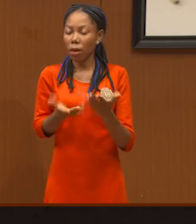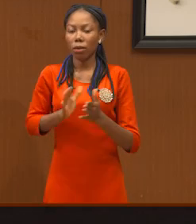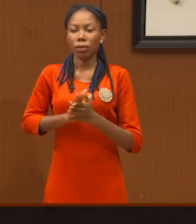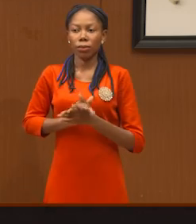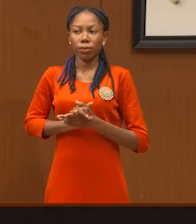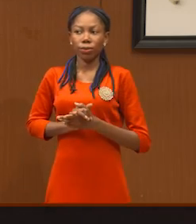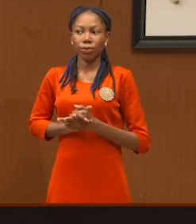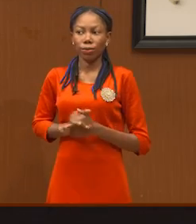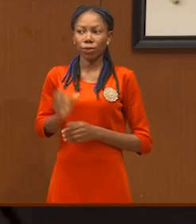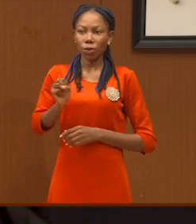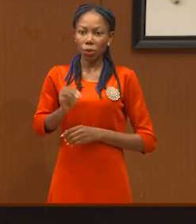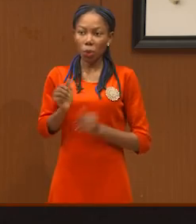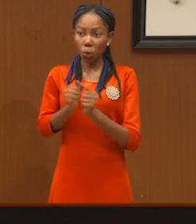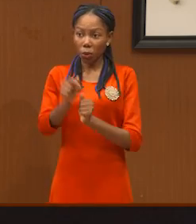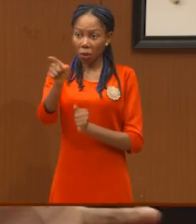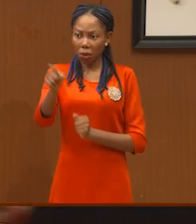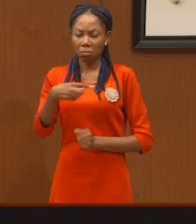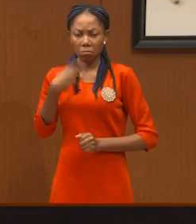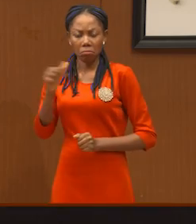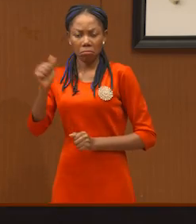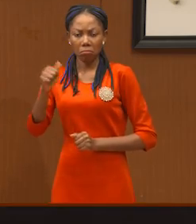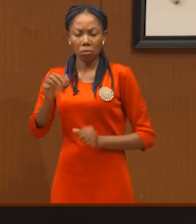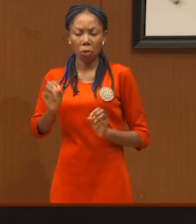in his own permission. He was away.